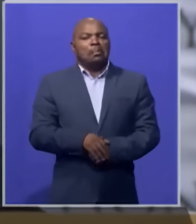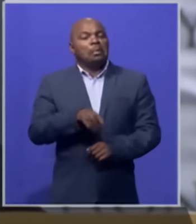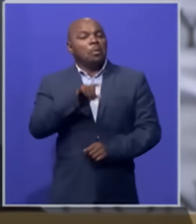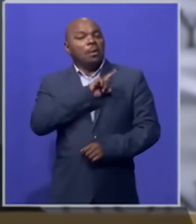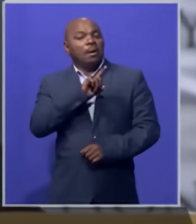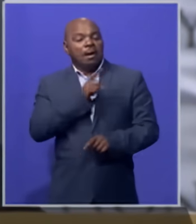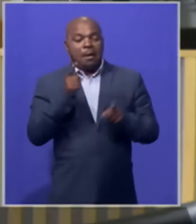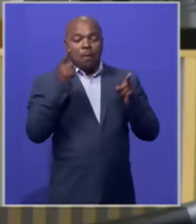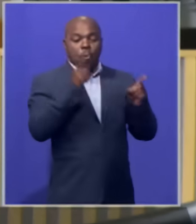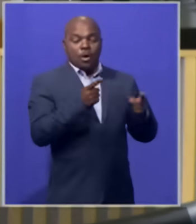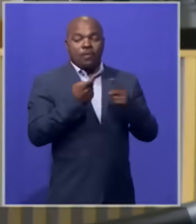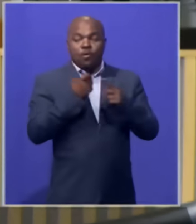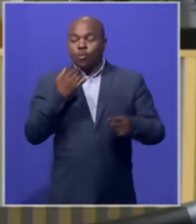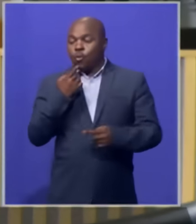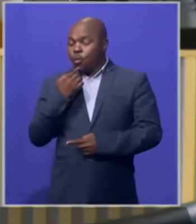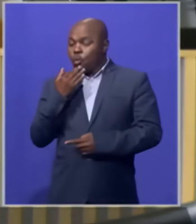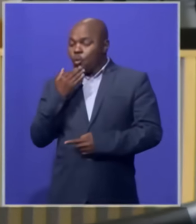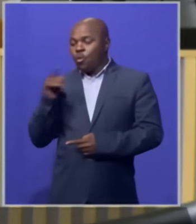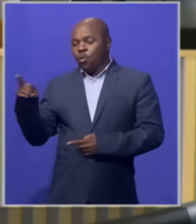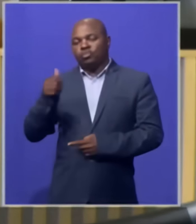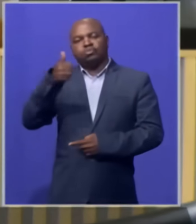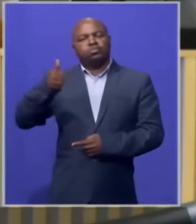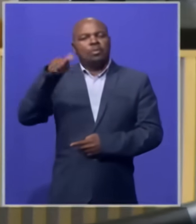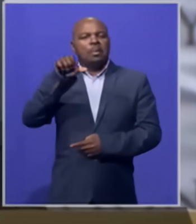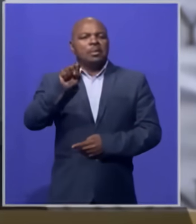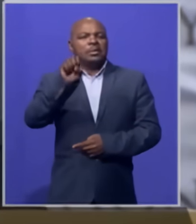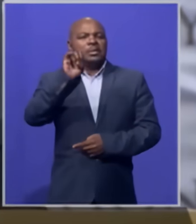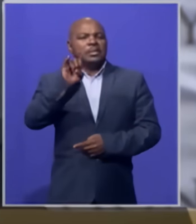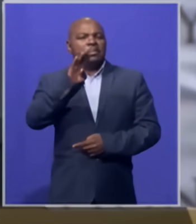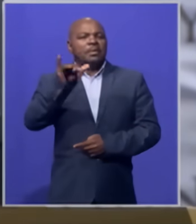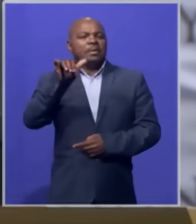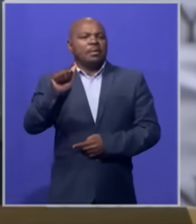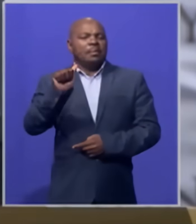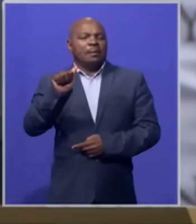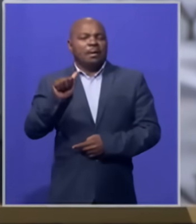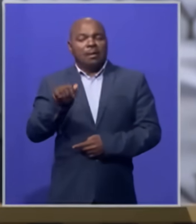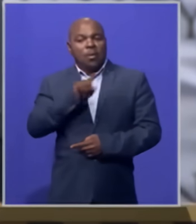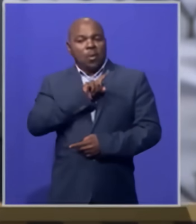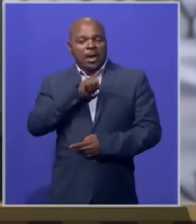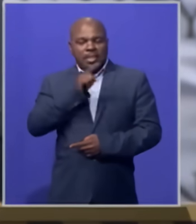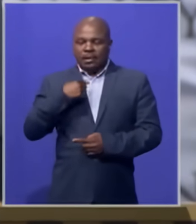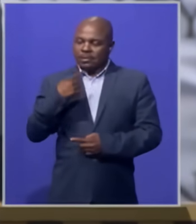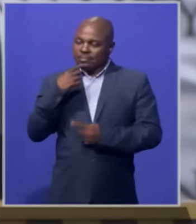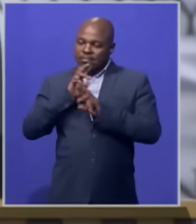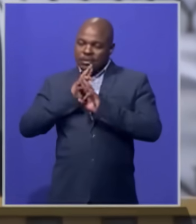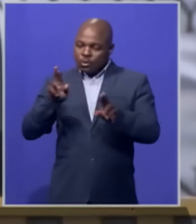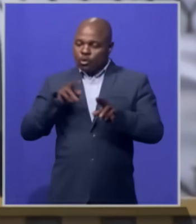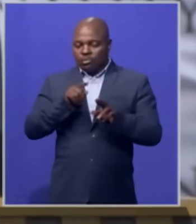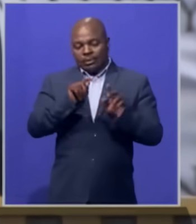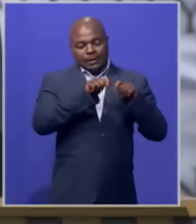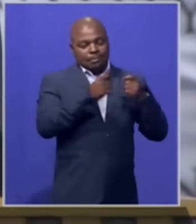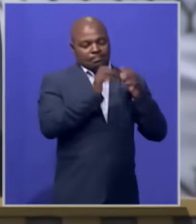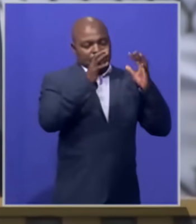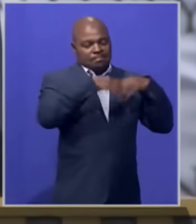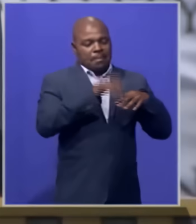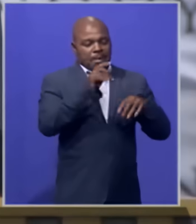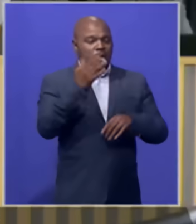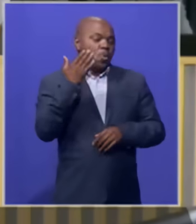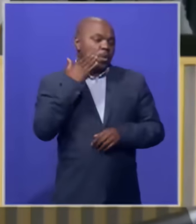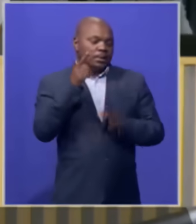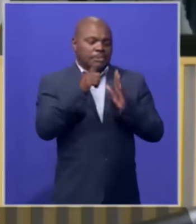ka taelo ya Lieutenant General Shadrack Sibiya ka morago ga pego ya go šwalalanya sehlophatšhomo ka letšatši la